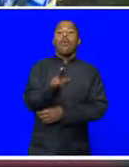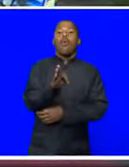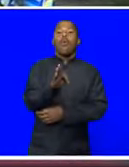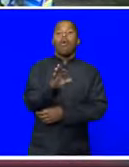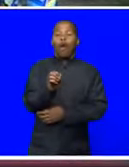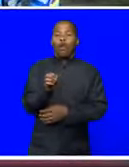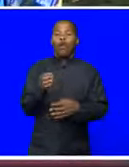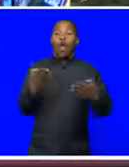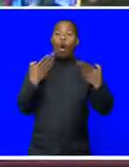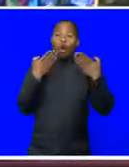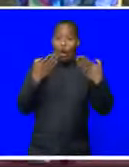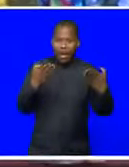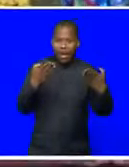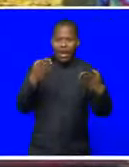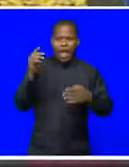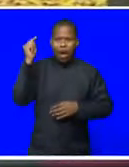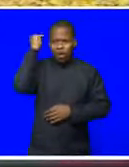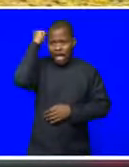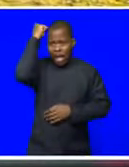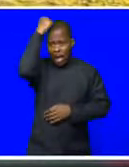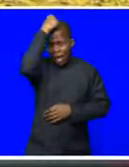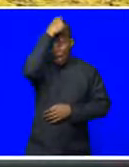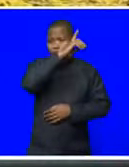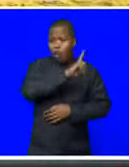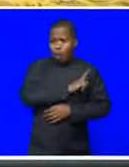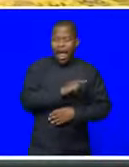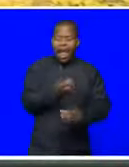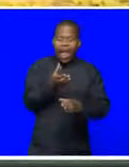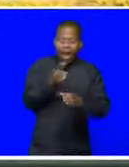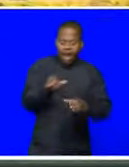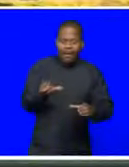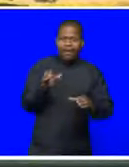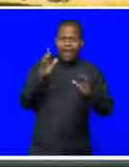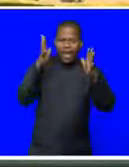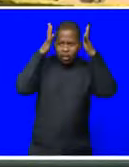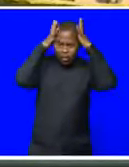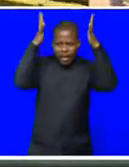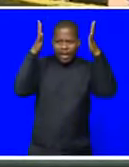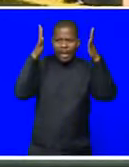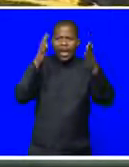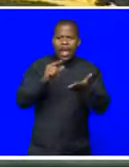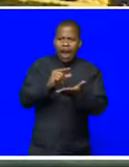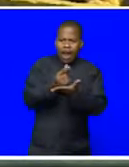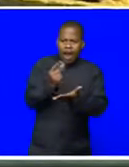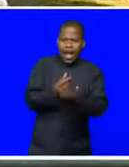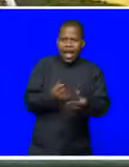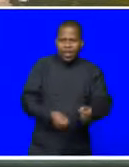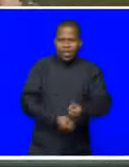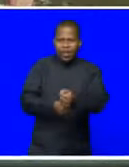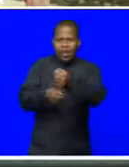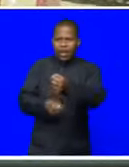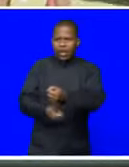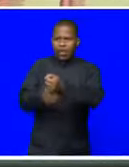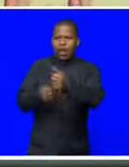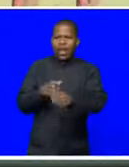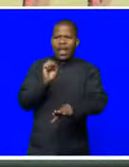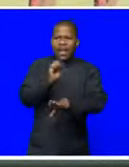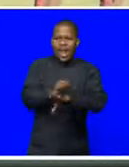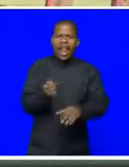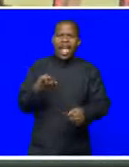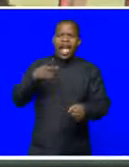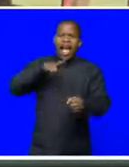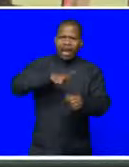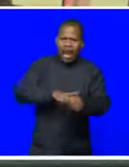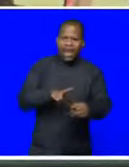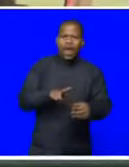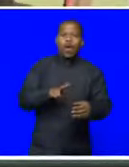King for the support that the Kingdom of Eswatini extended to Ghana, which enabled the Republic to host the Secretariat of